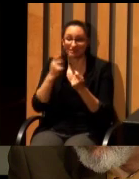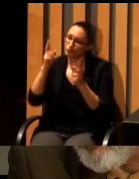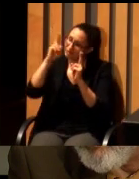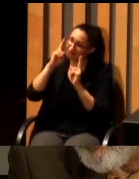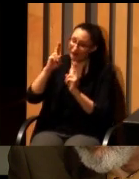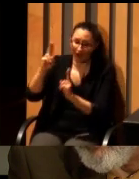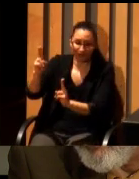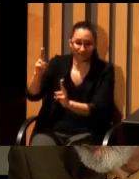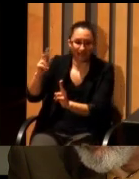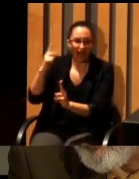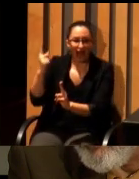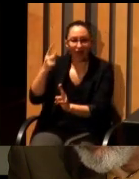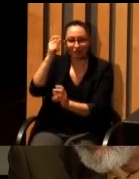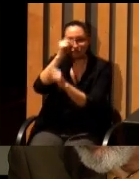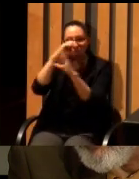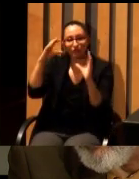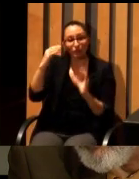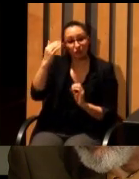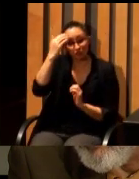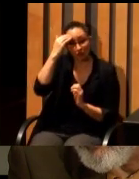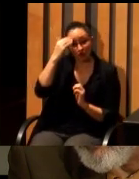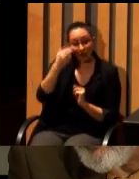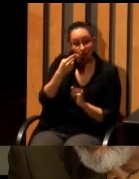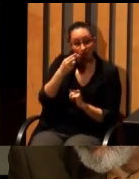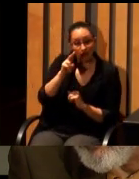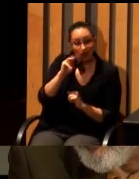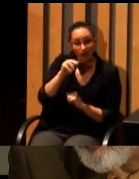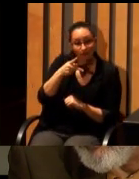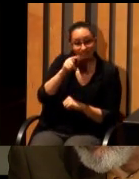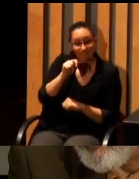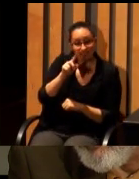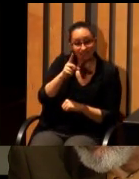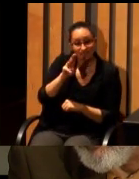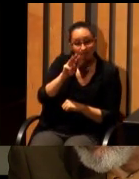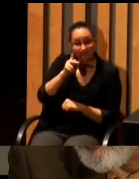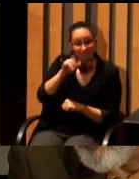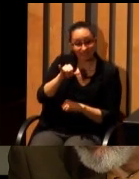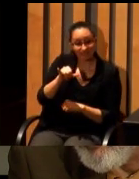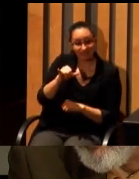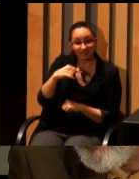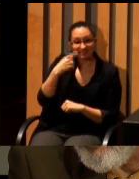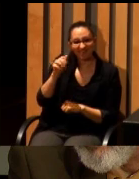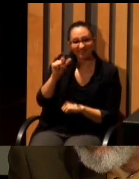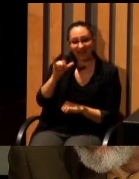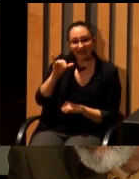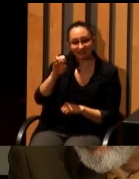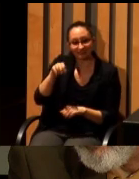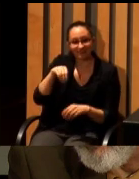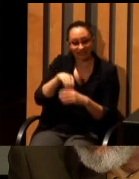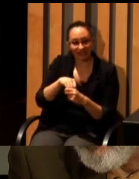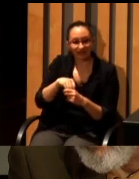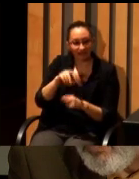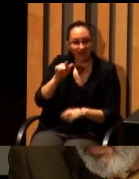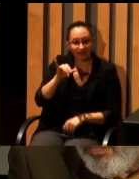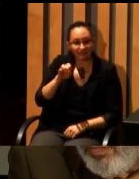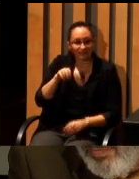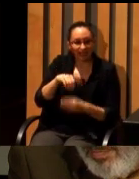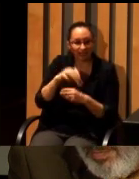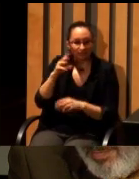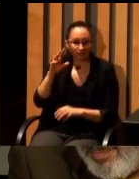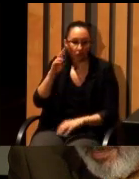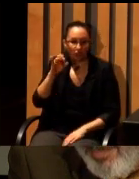of what Humpty Dumpty tells Alice in Through the Looking Glass. When I use a word, Humpty Dumpty says in a